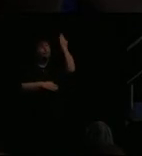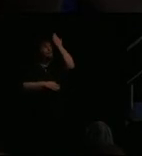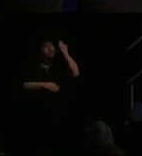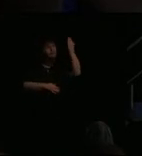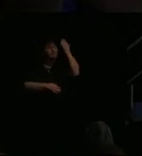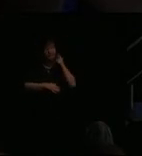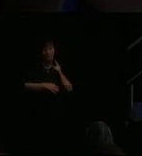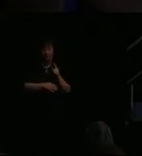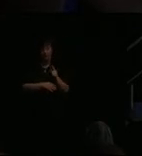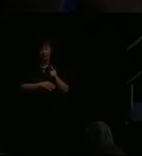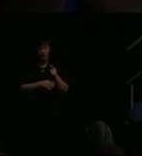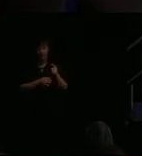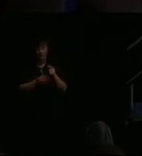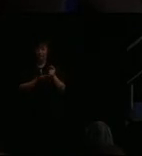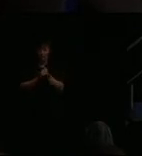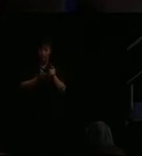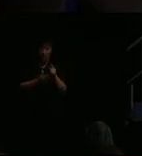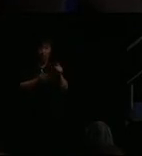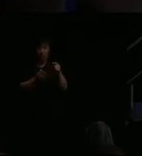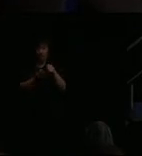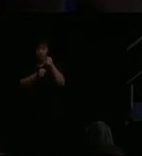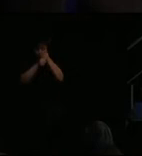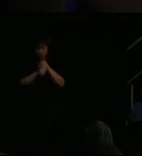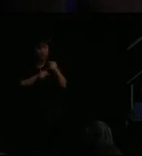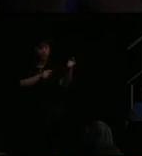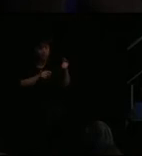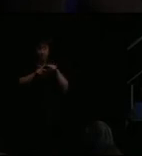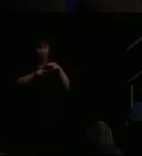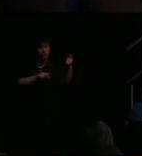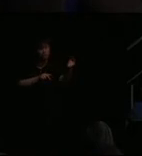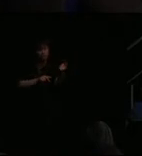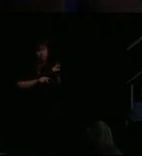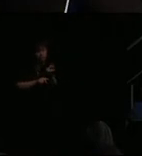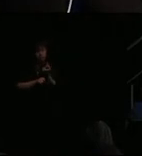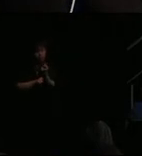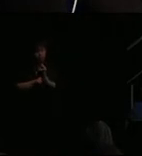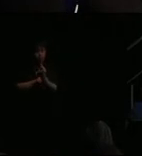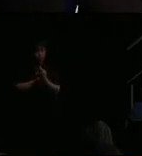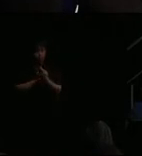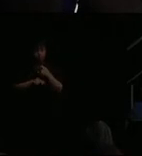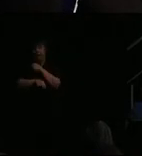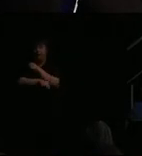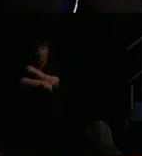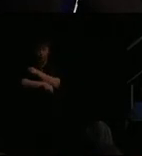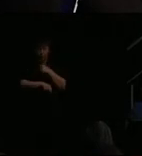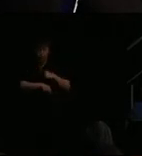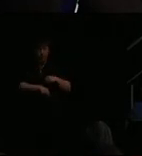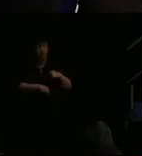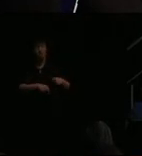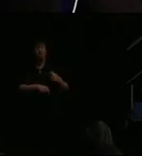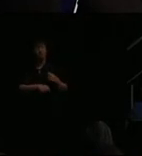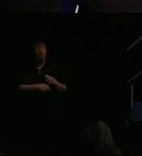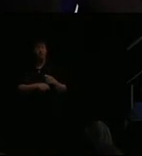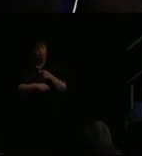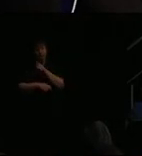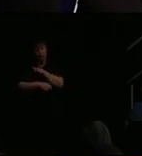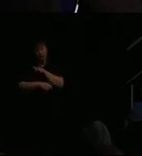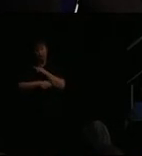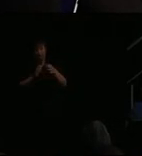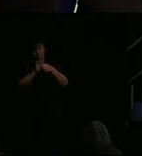of seeing him walking in church. She'd become a Christian since then, but because there was